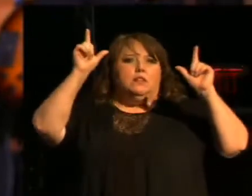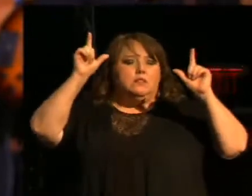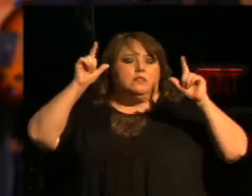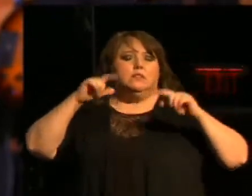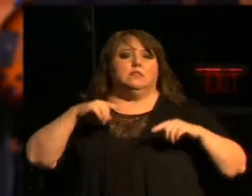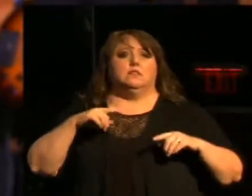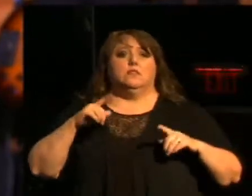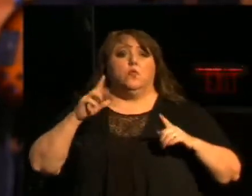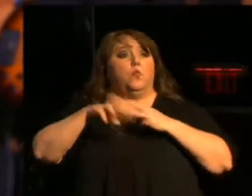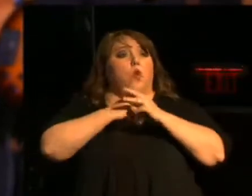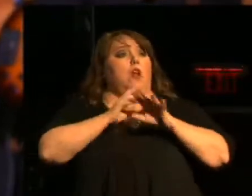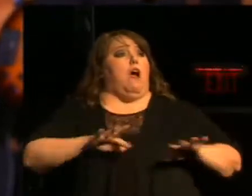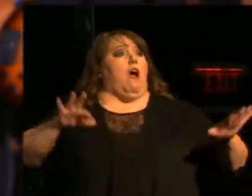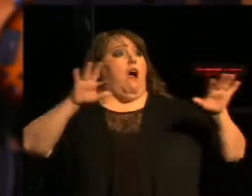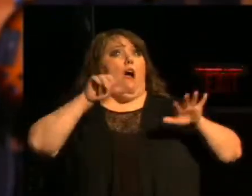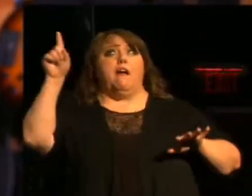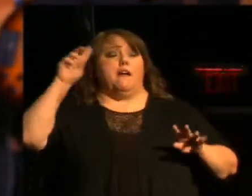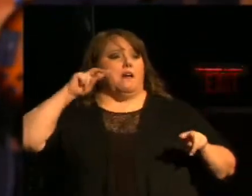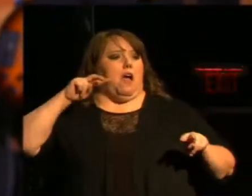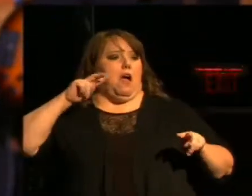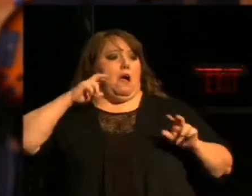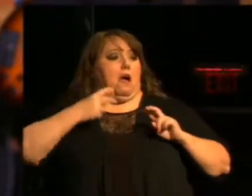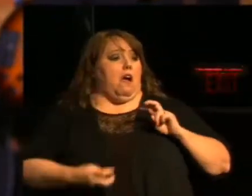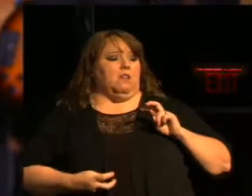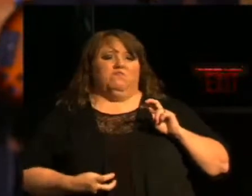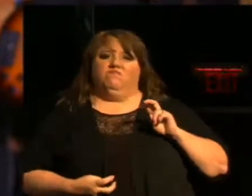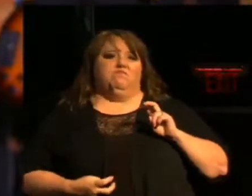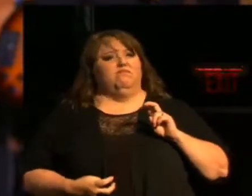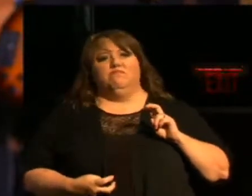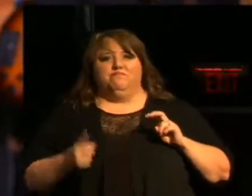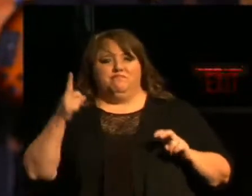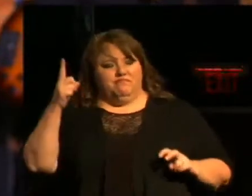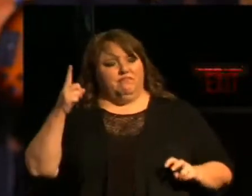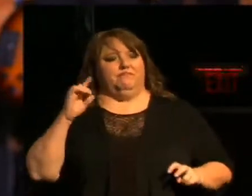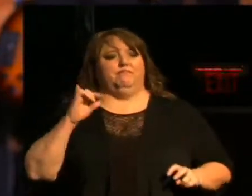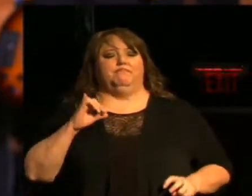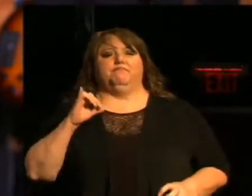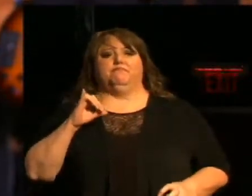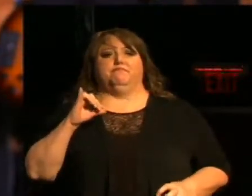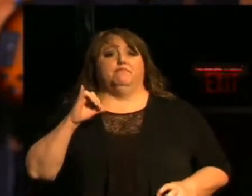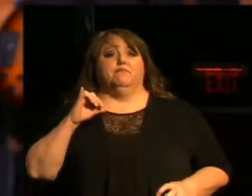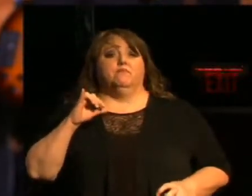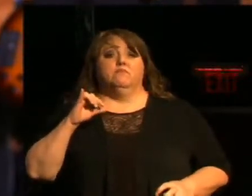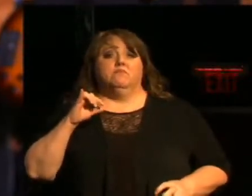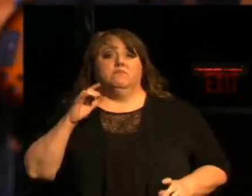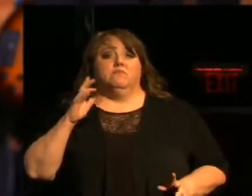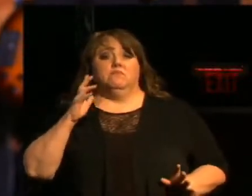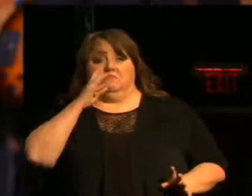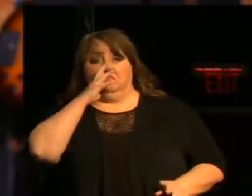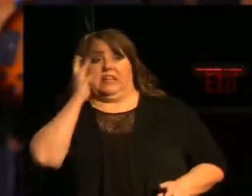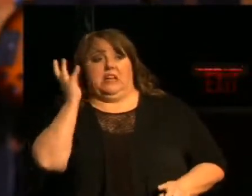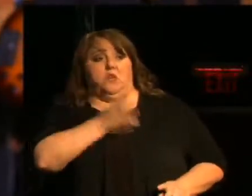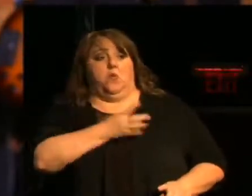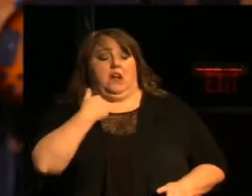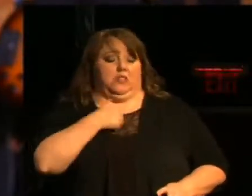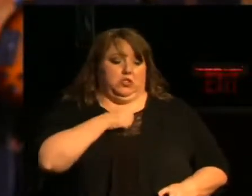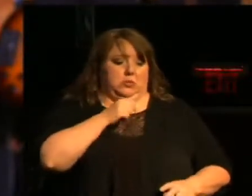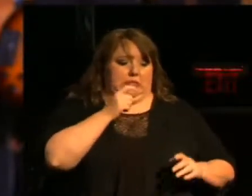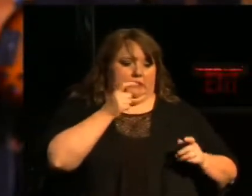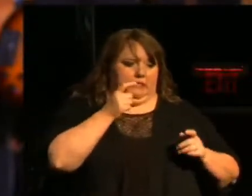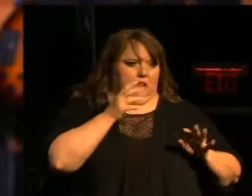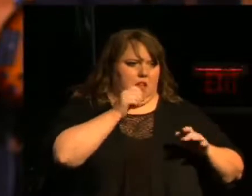still not agree? Did you know that? I don't have to agree with you to love you, and you don't